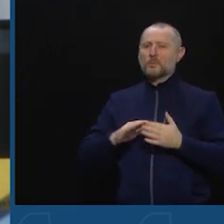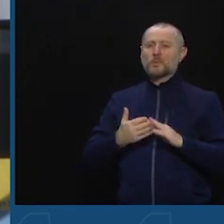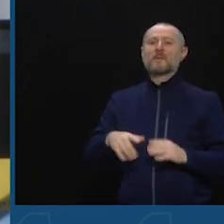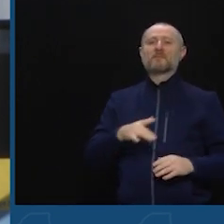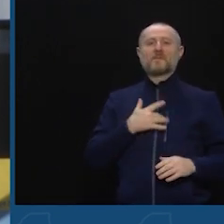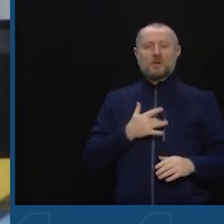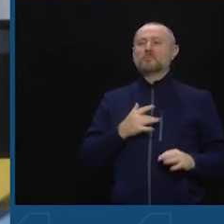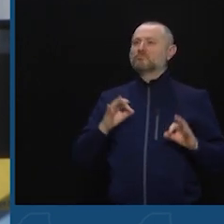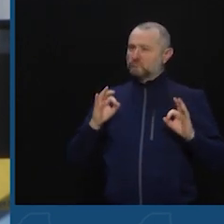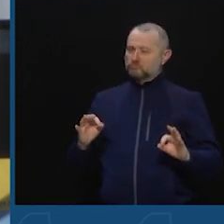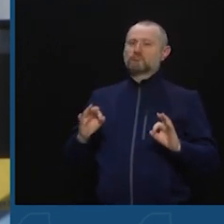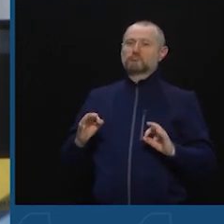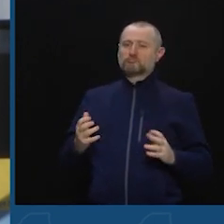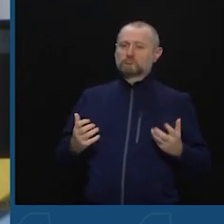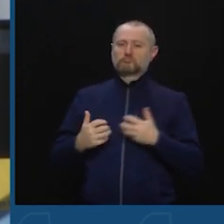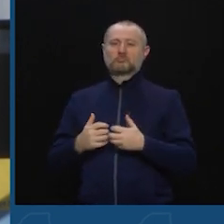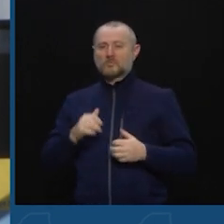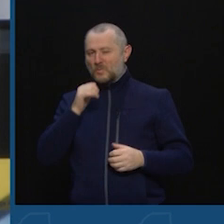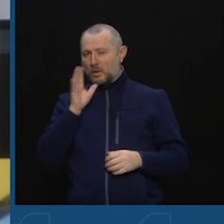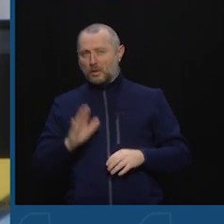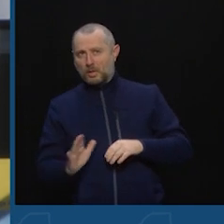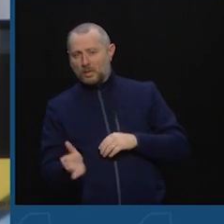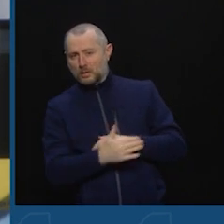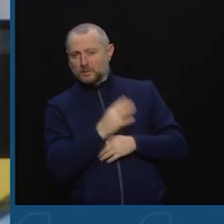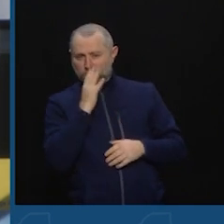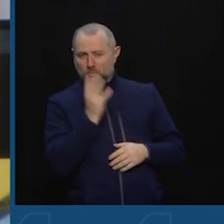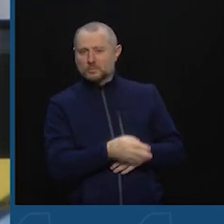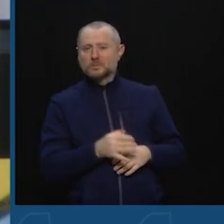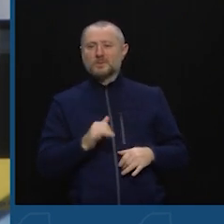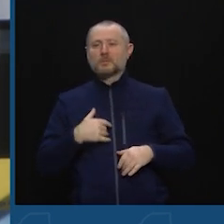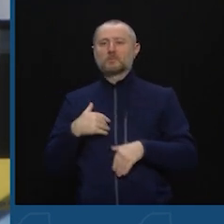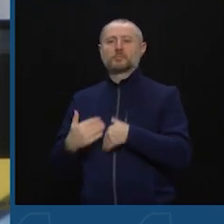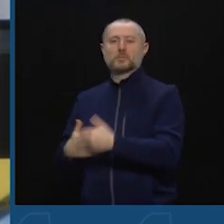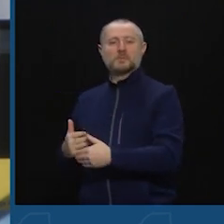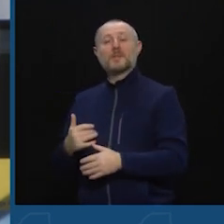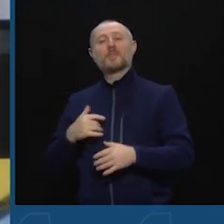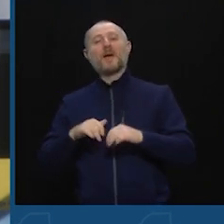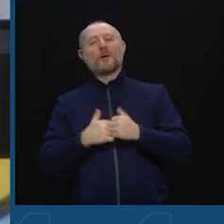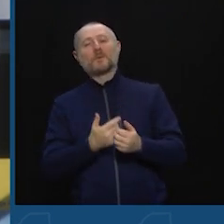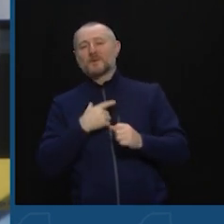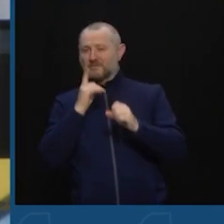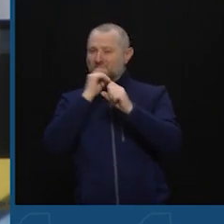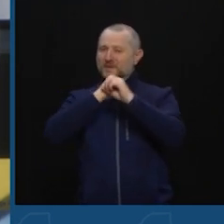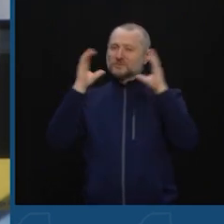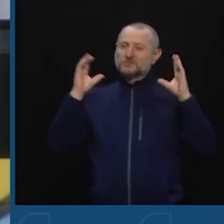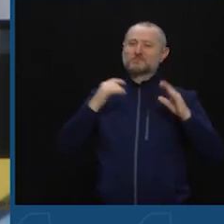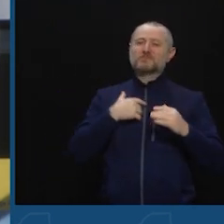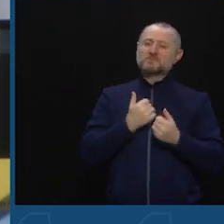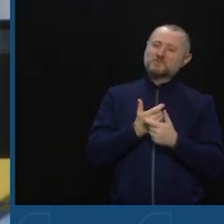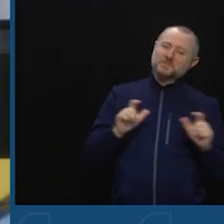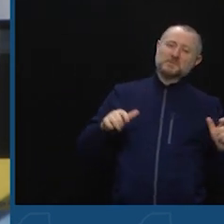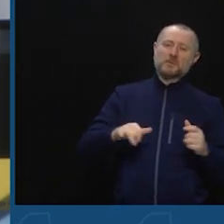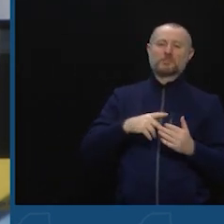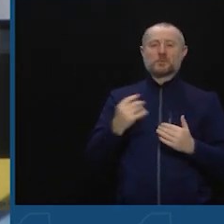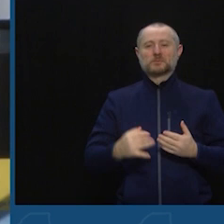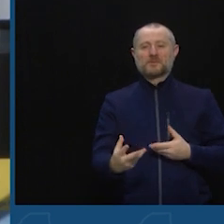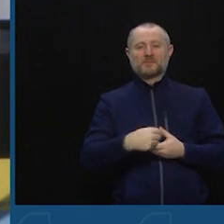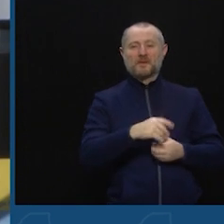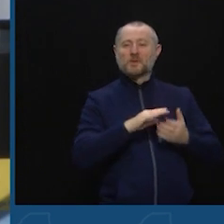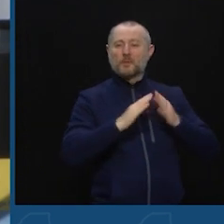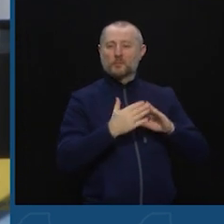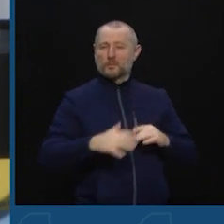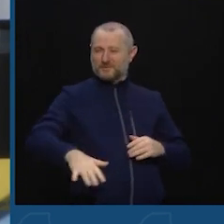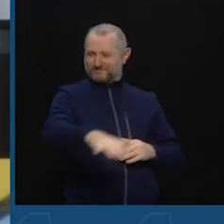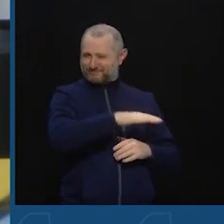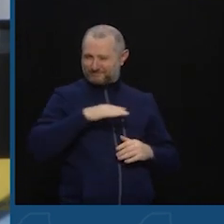no longer ignored, we're part of the process. That's how you rethink major projects like these. You involve the communities. And so I am